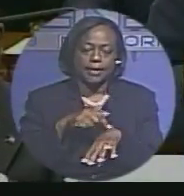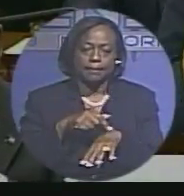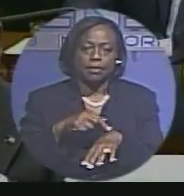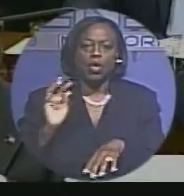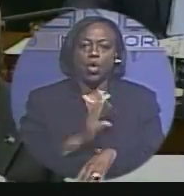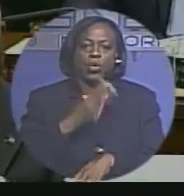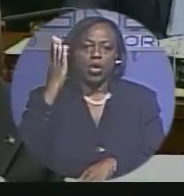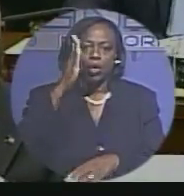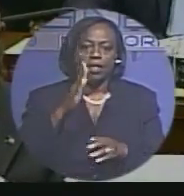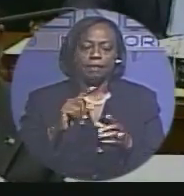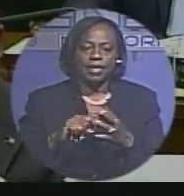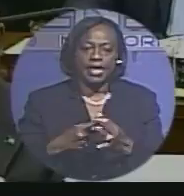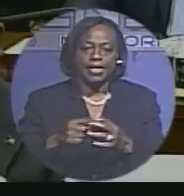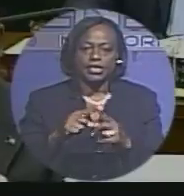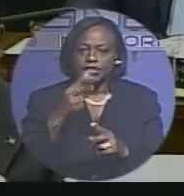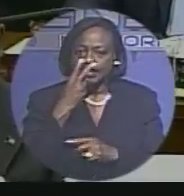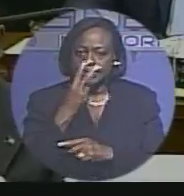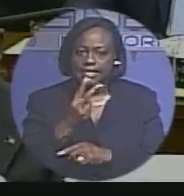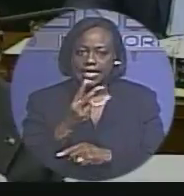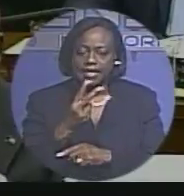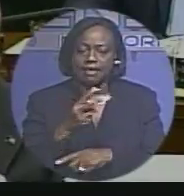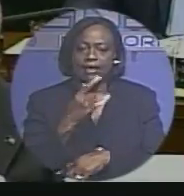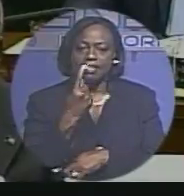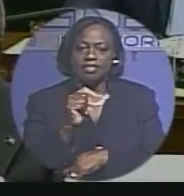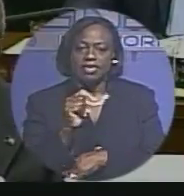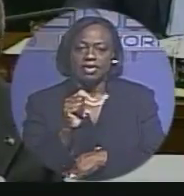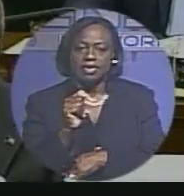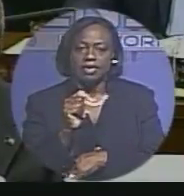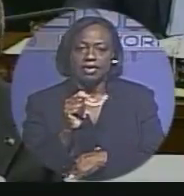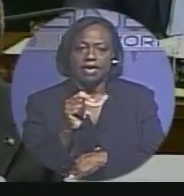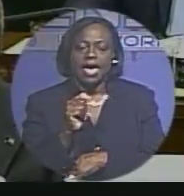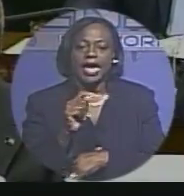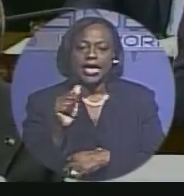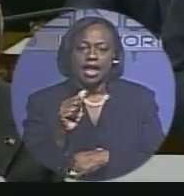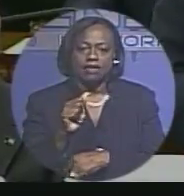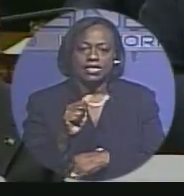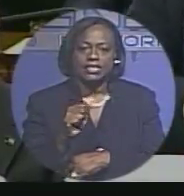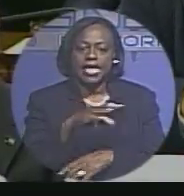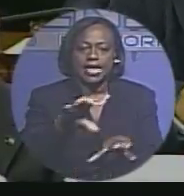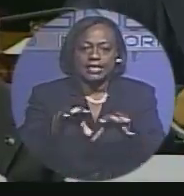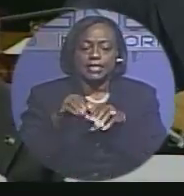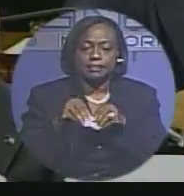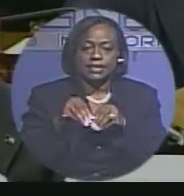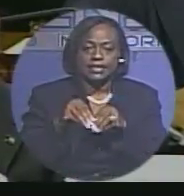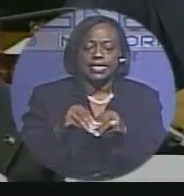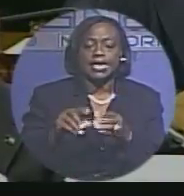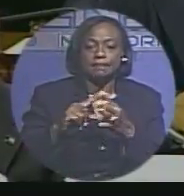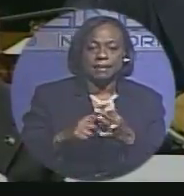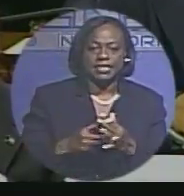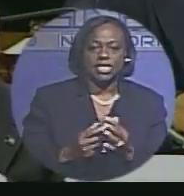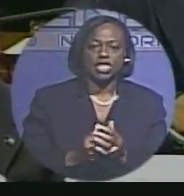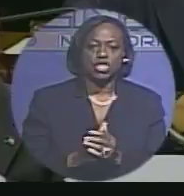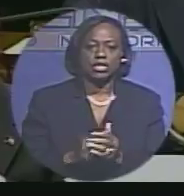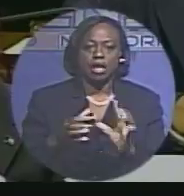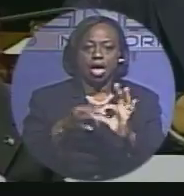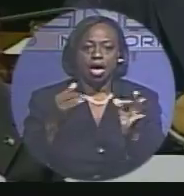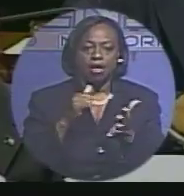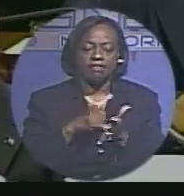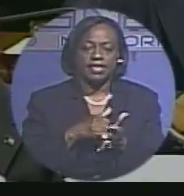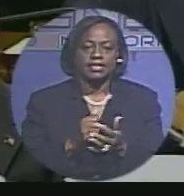we will then begin to see the adherence and acceptance and implementation of